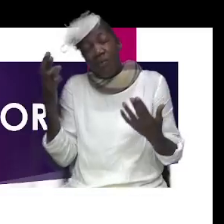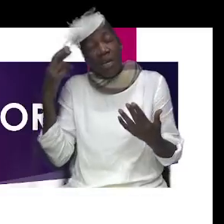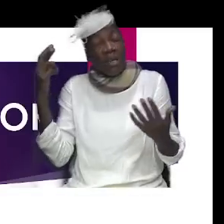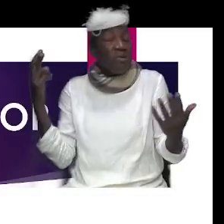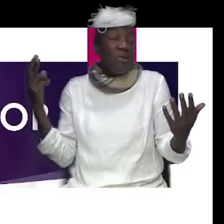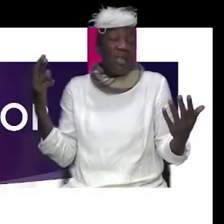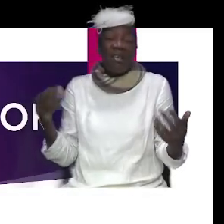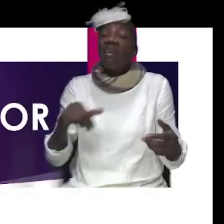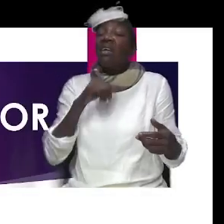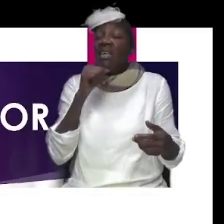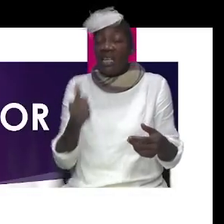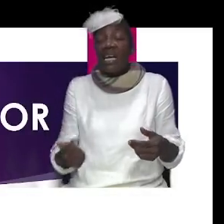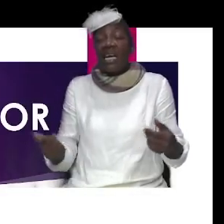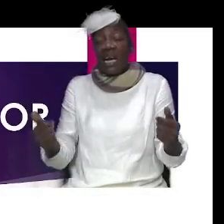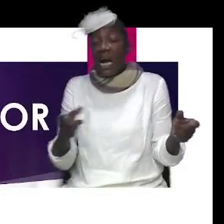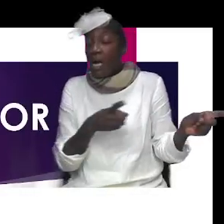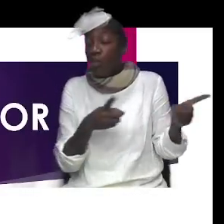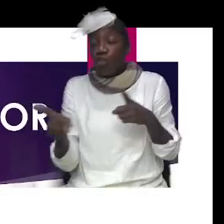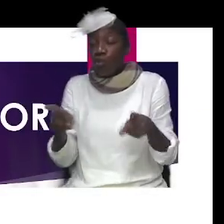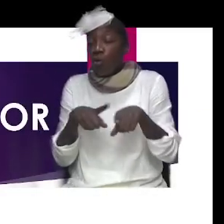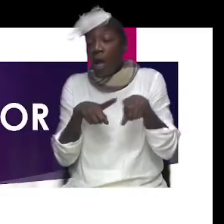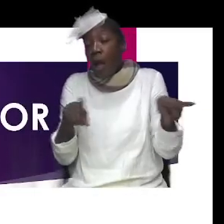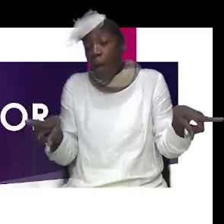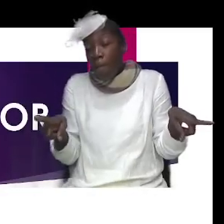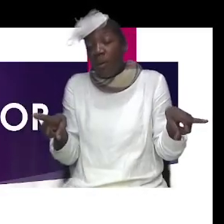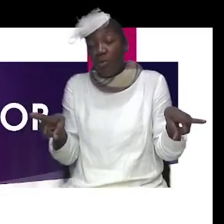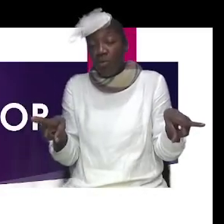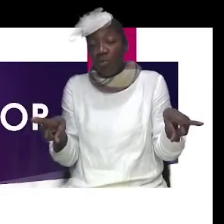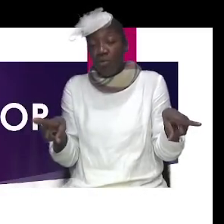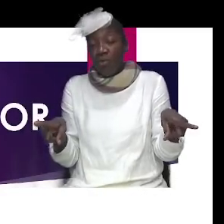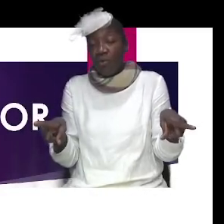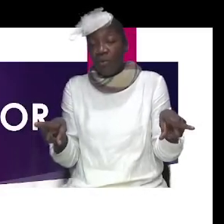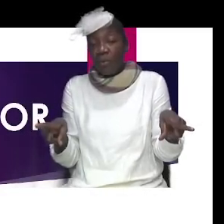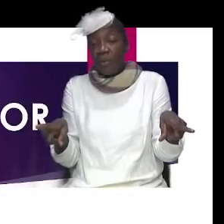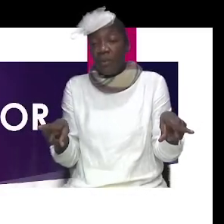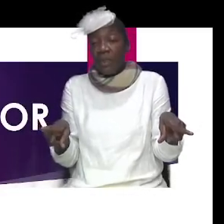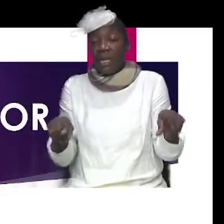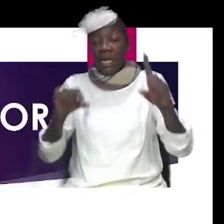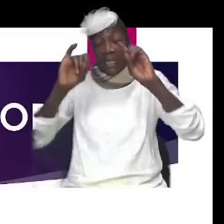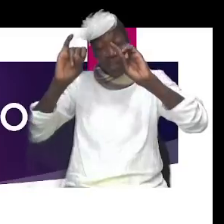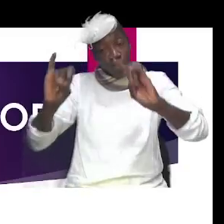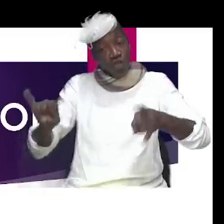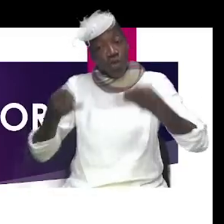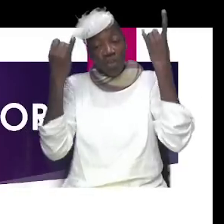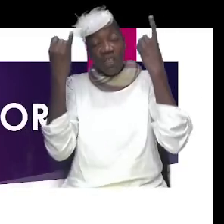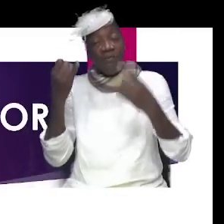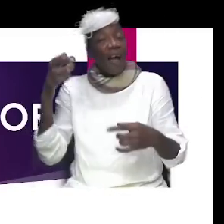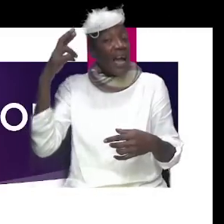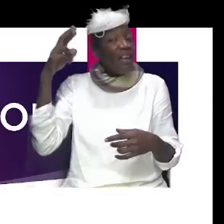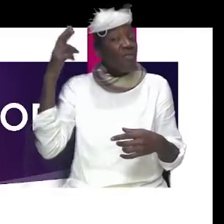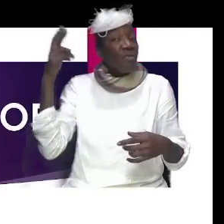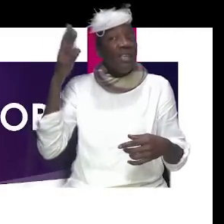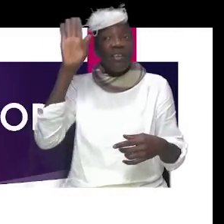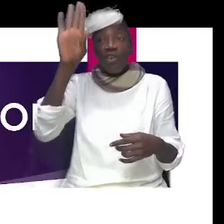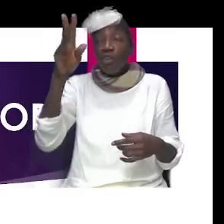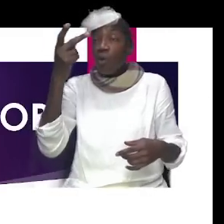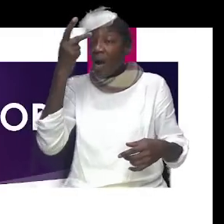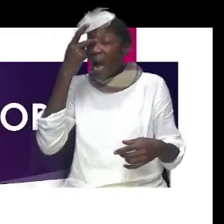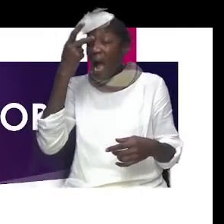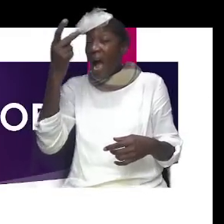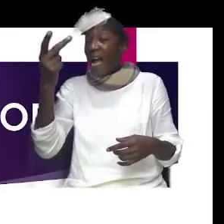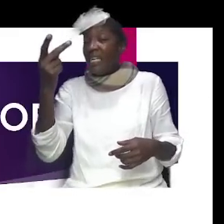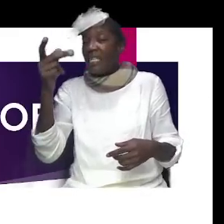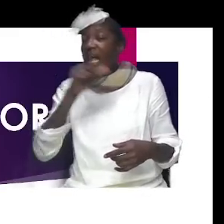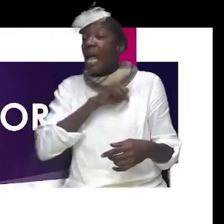are unable to do it. But legitimate reason that is justified both in your own eyes and in the eyes